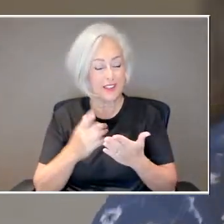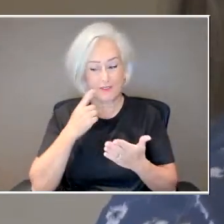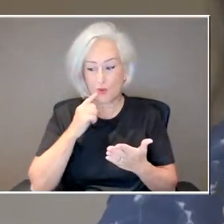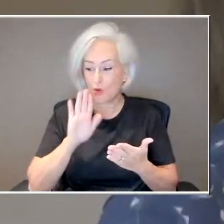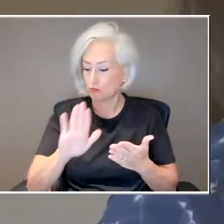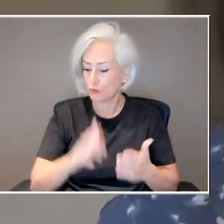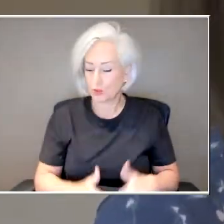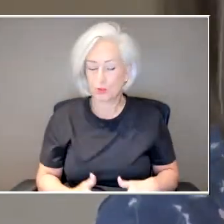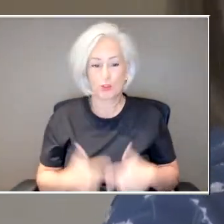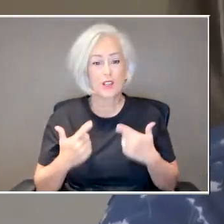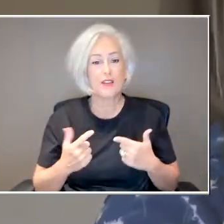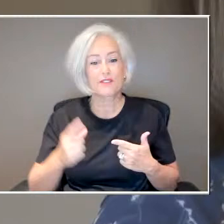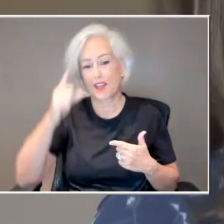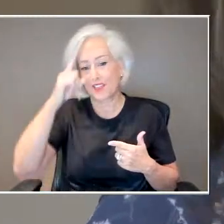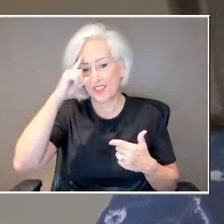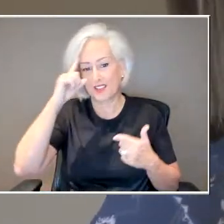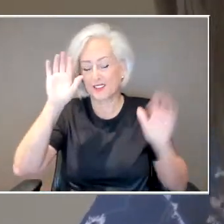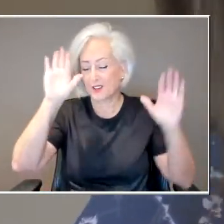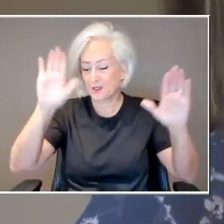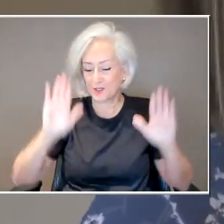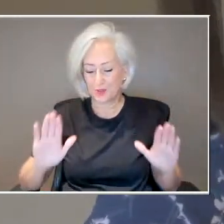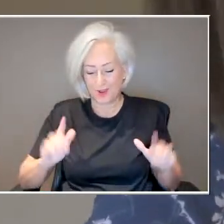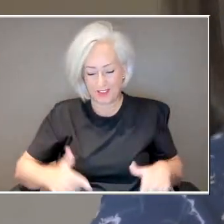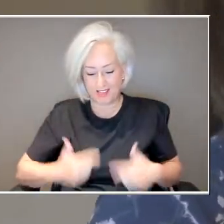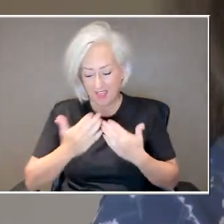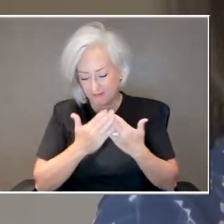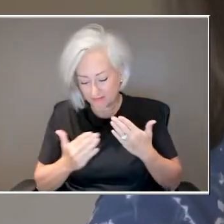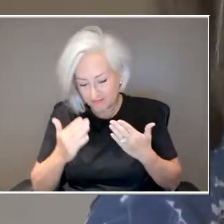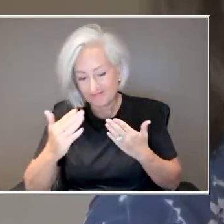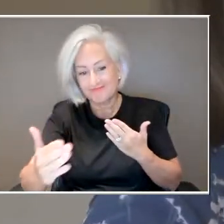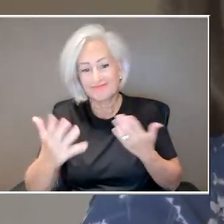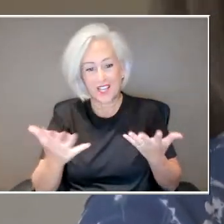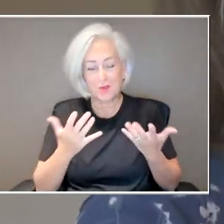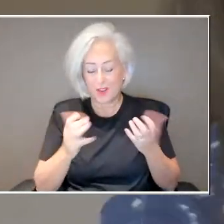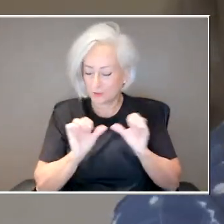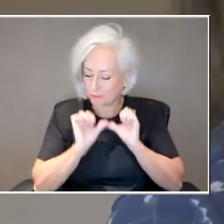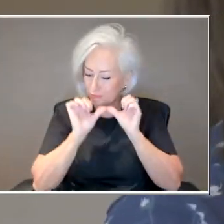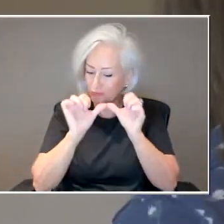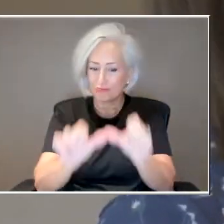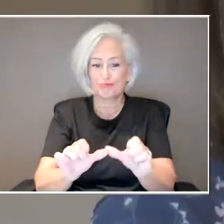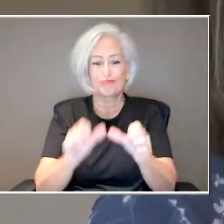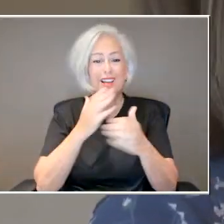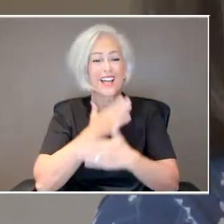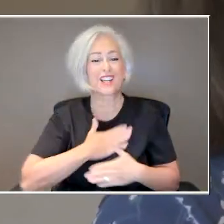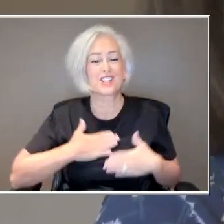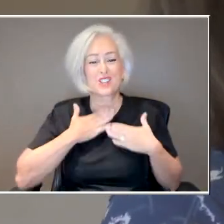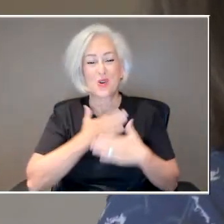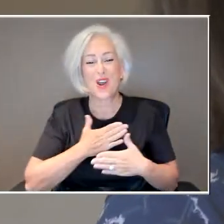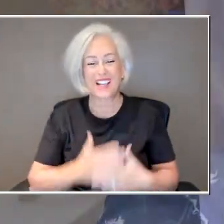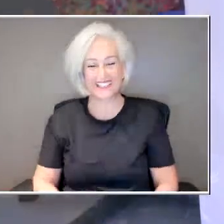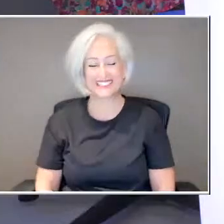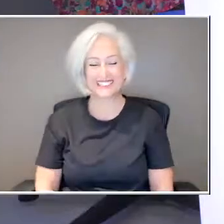a great life out there for me, and I want to go live that and enjoy.